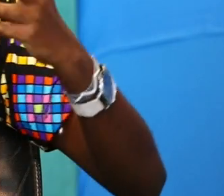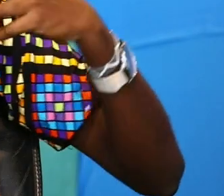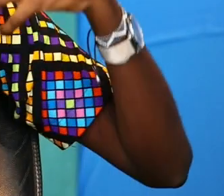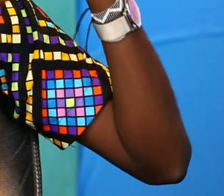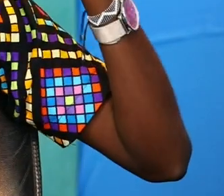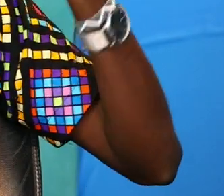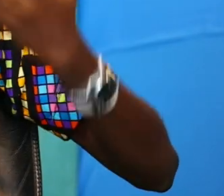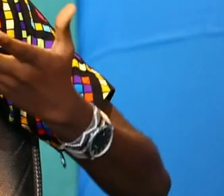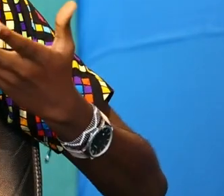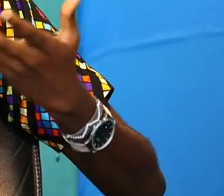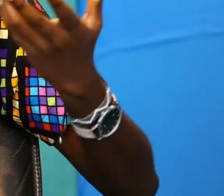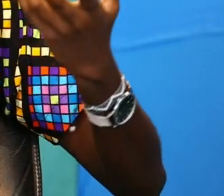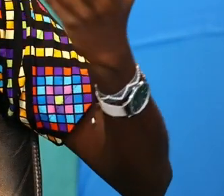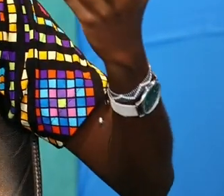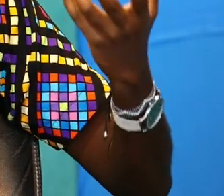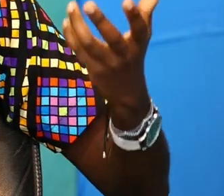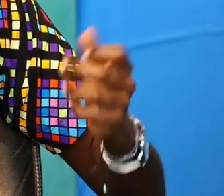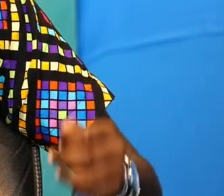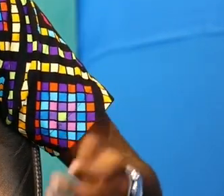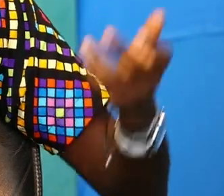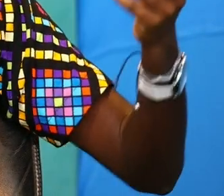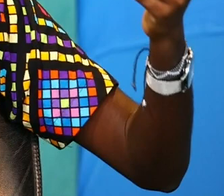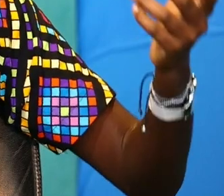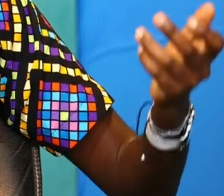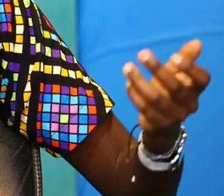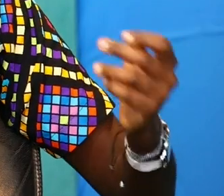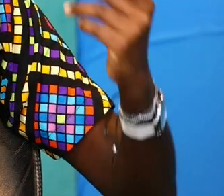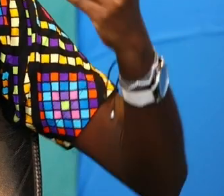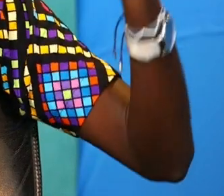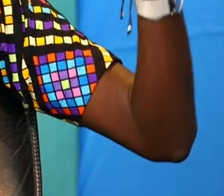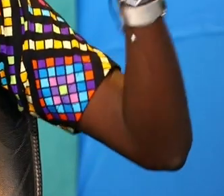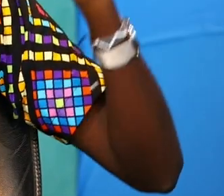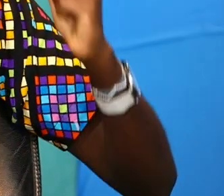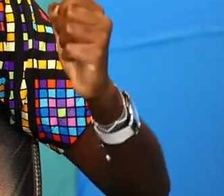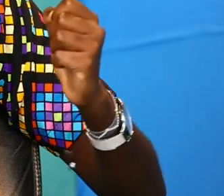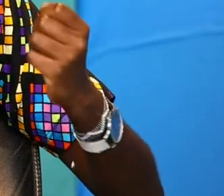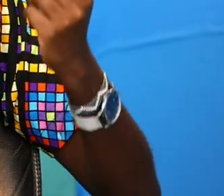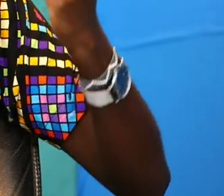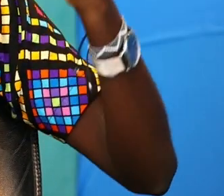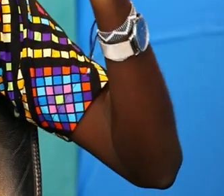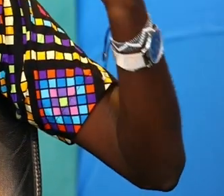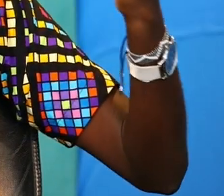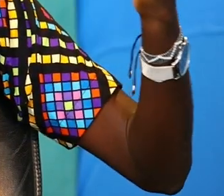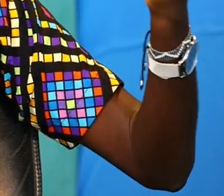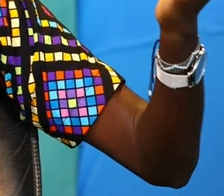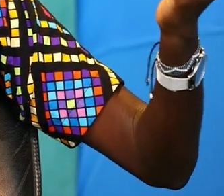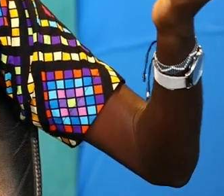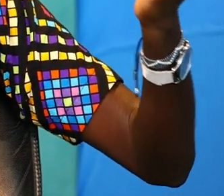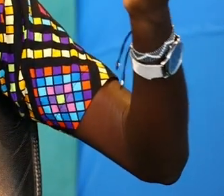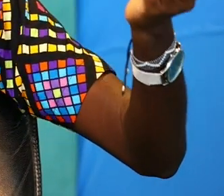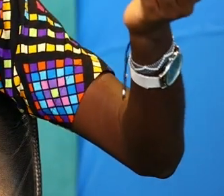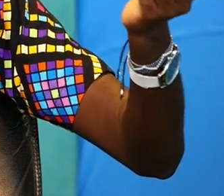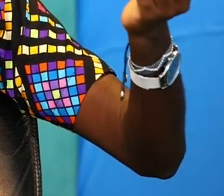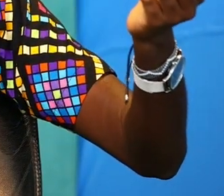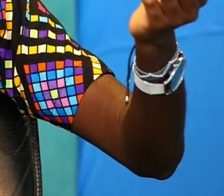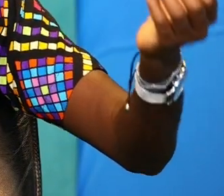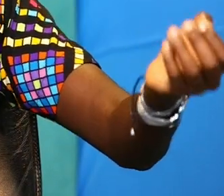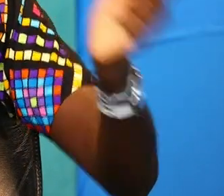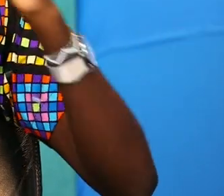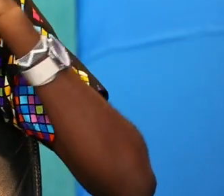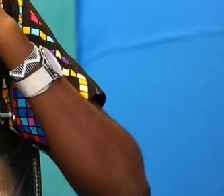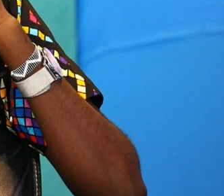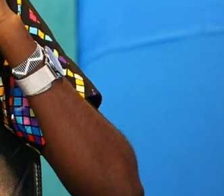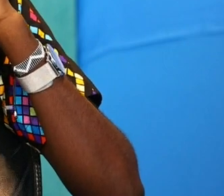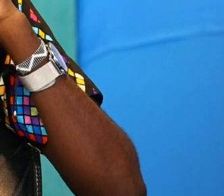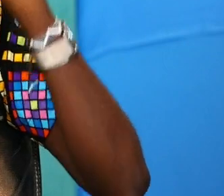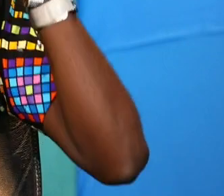actions. Like, God made it supernatural. Fine, some scientists can argue, if you produce sound at the resonant frequency of an object, the object